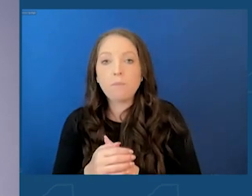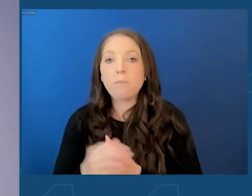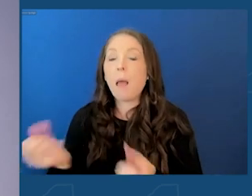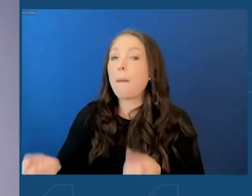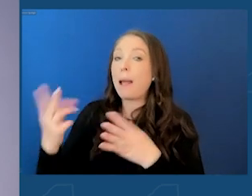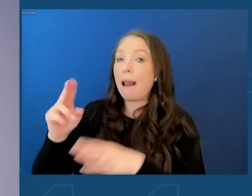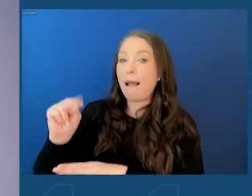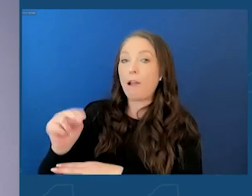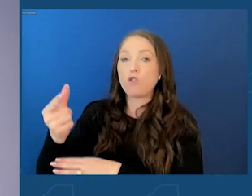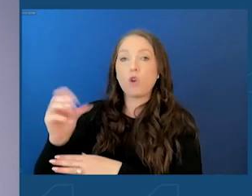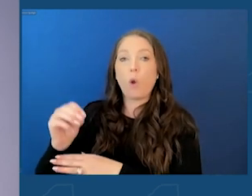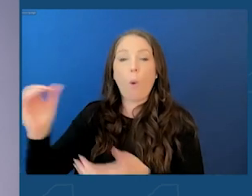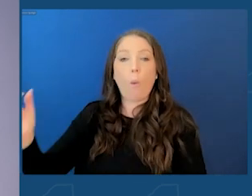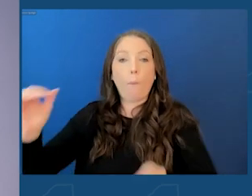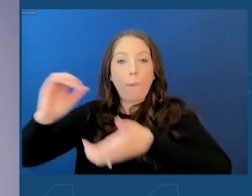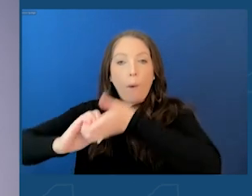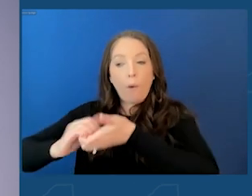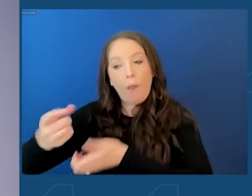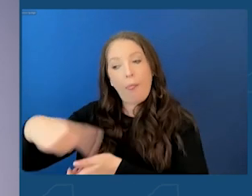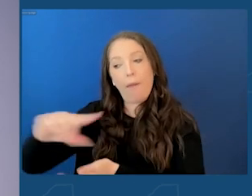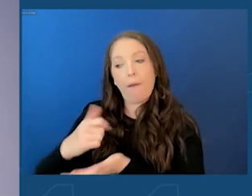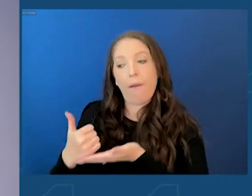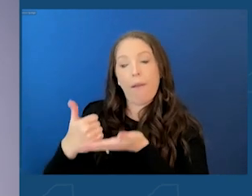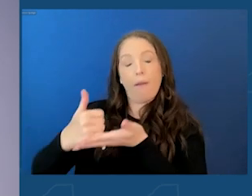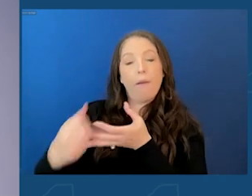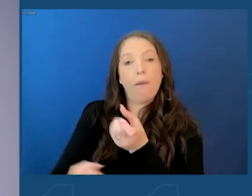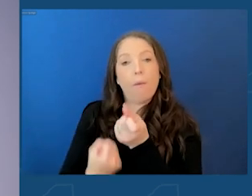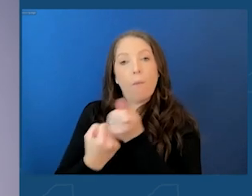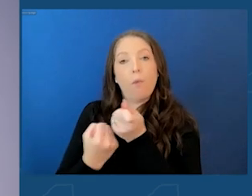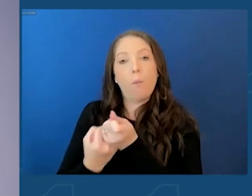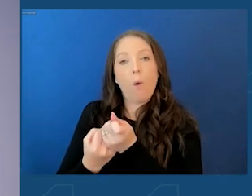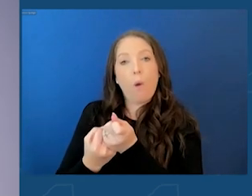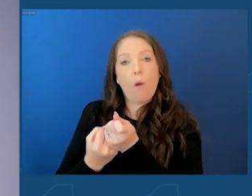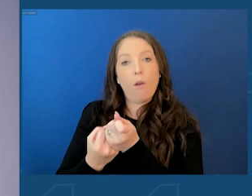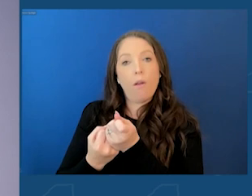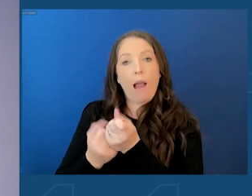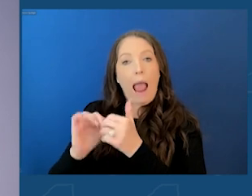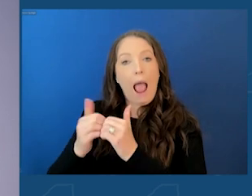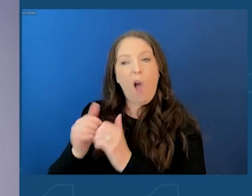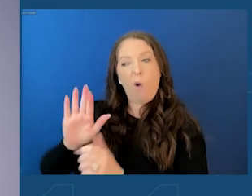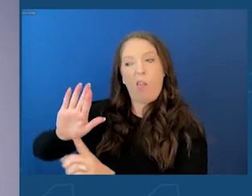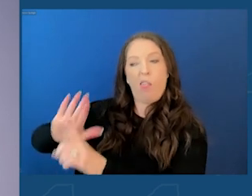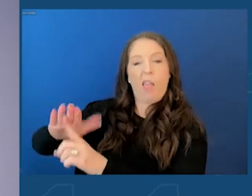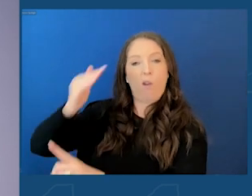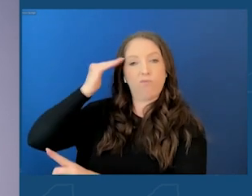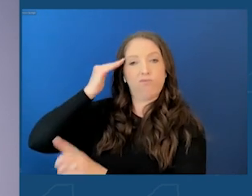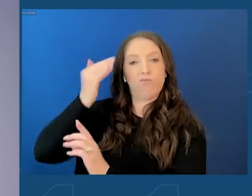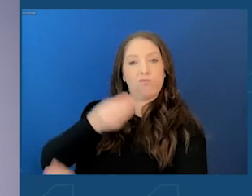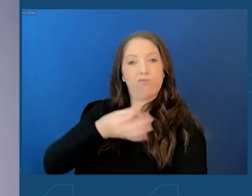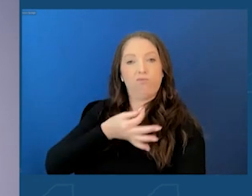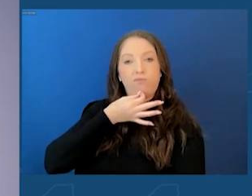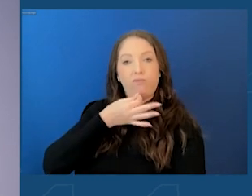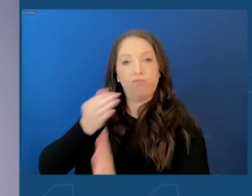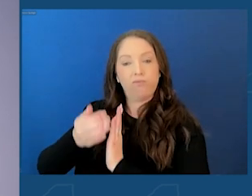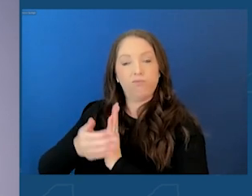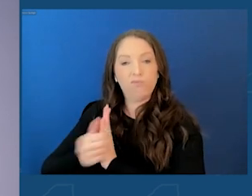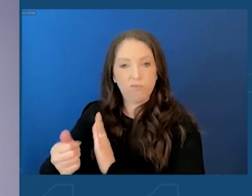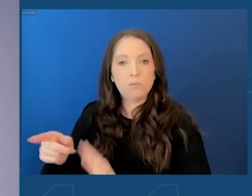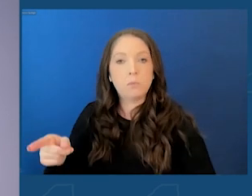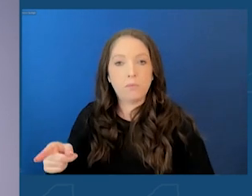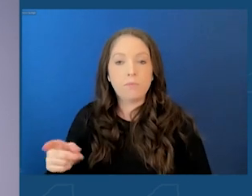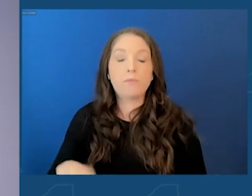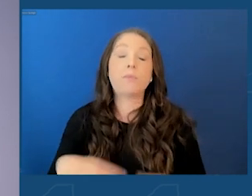actually helping support through their know-how and expertise. You've got dollars flowing now to